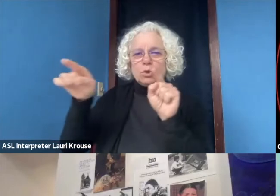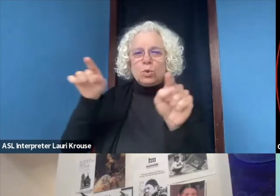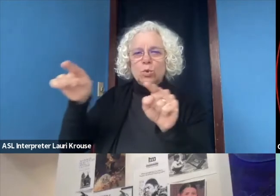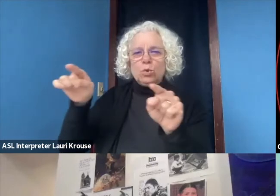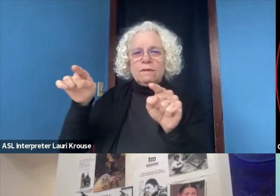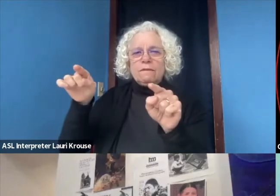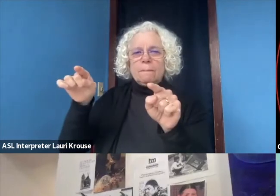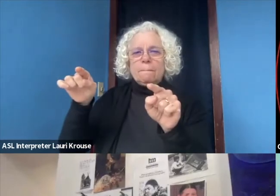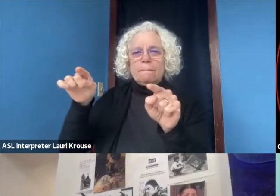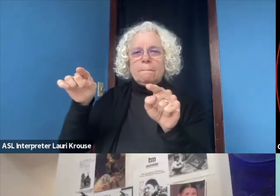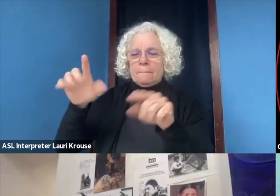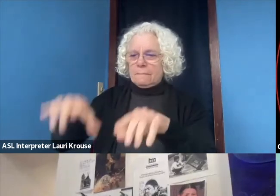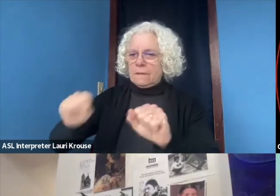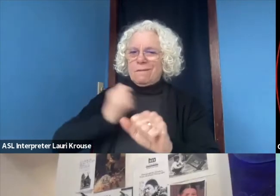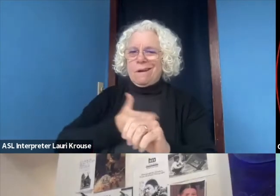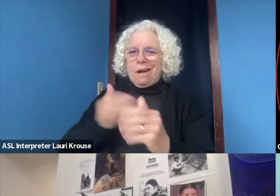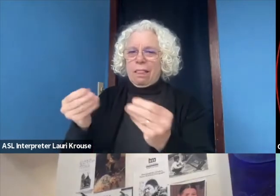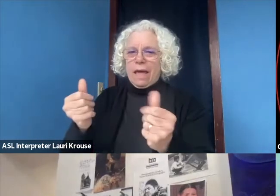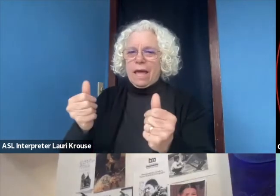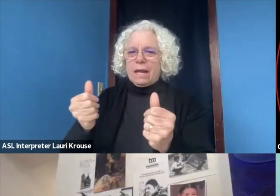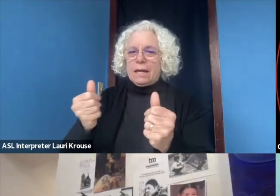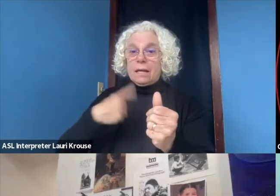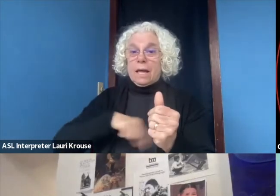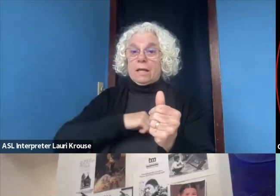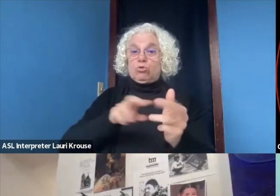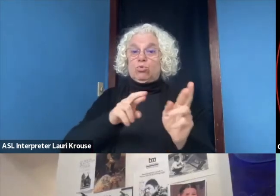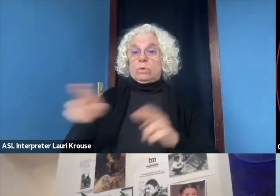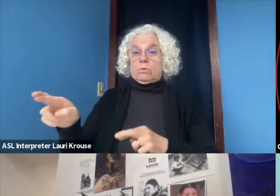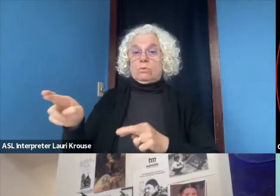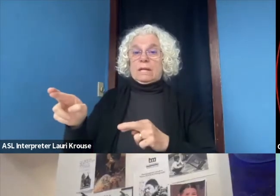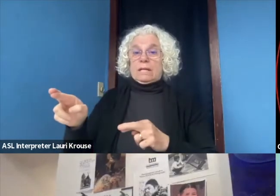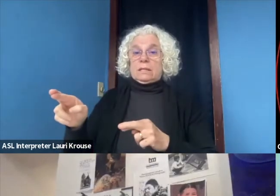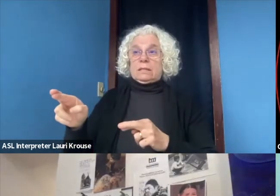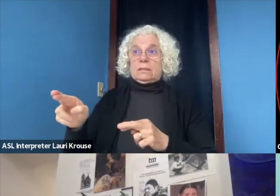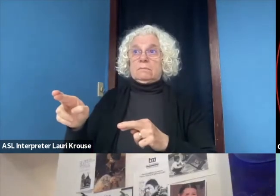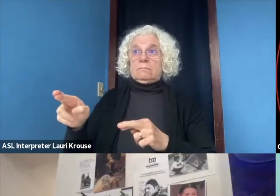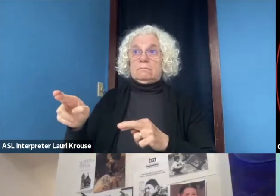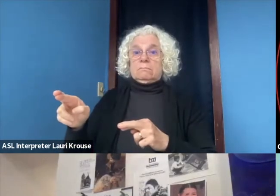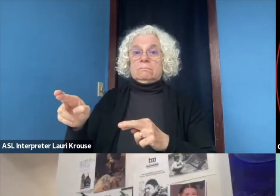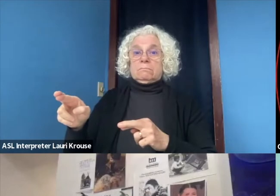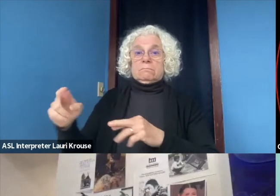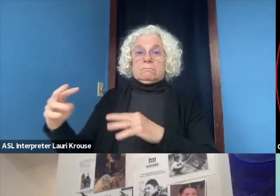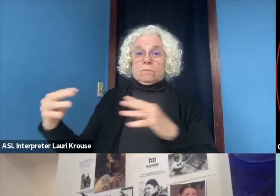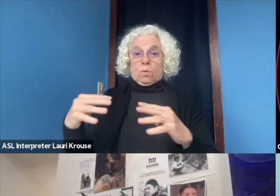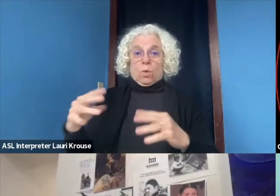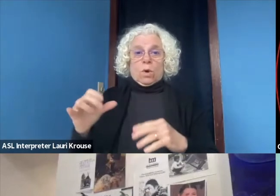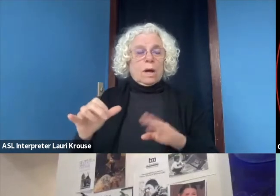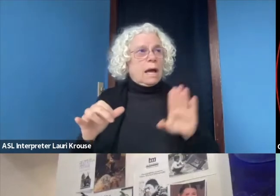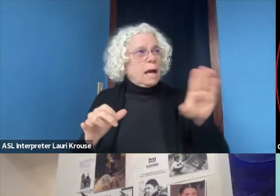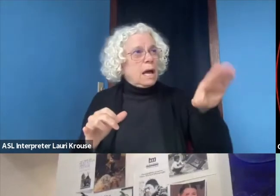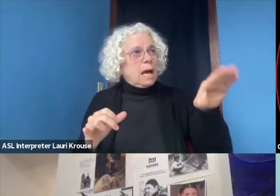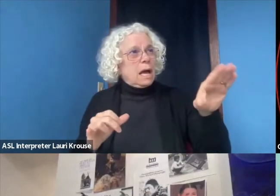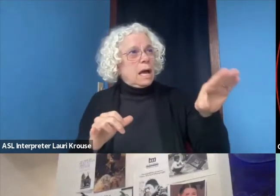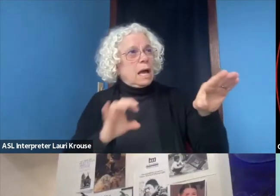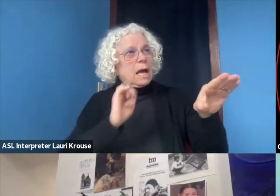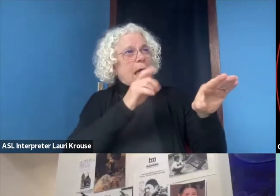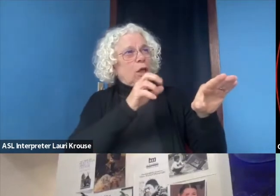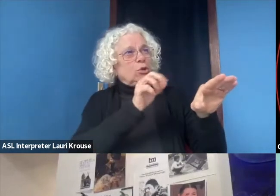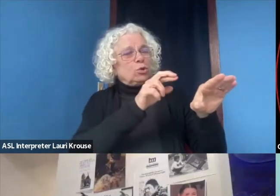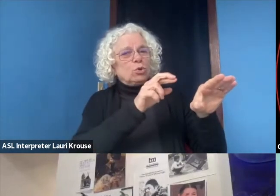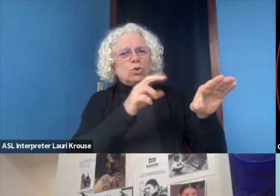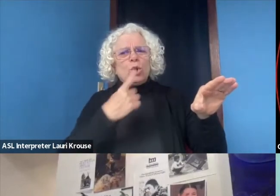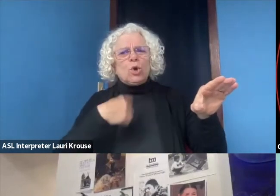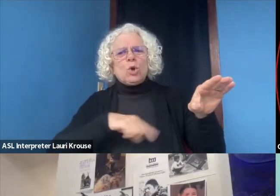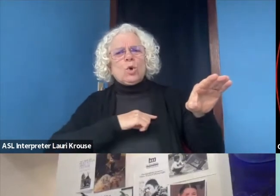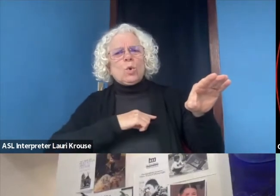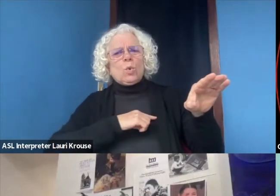to defend ourselves, I would ask the elders, why do we only pick up arms and protect